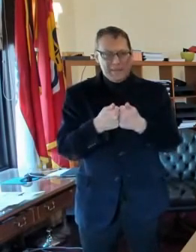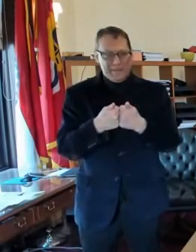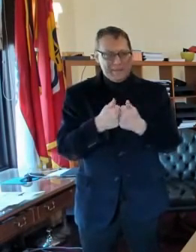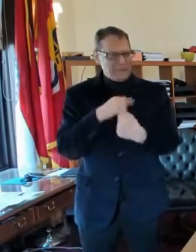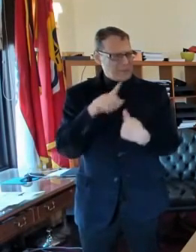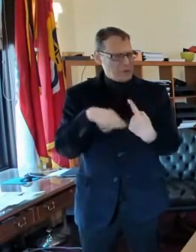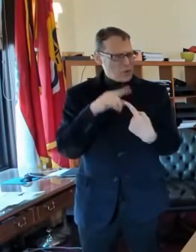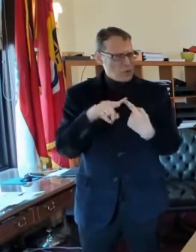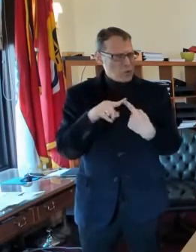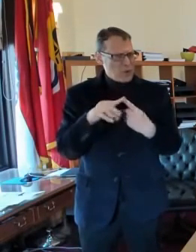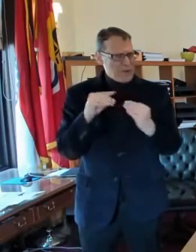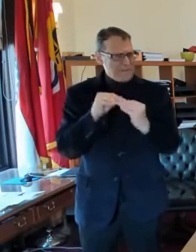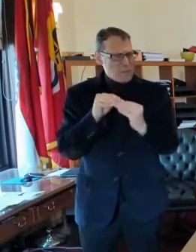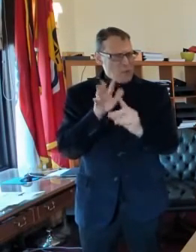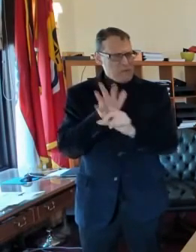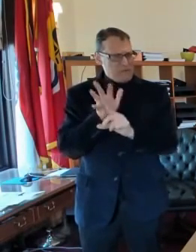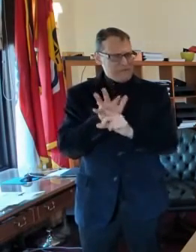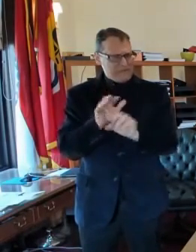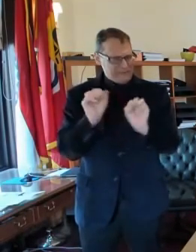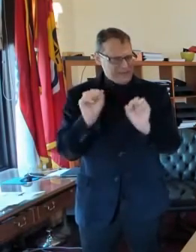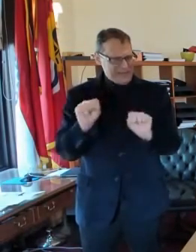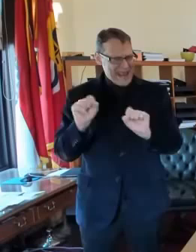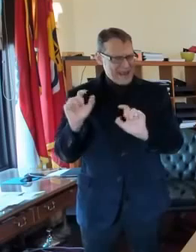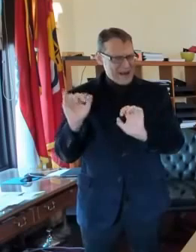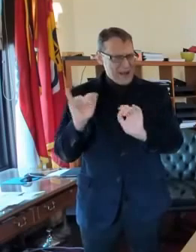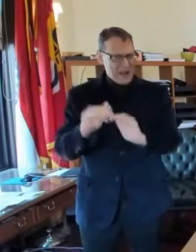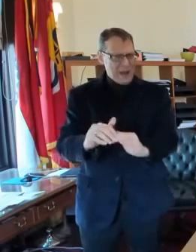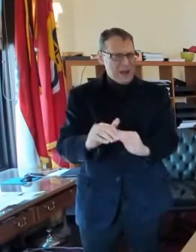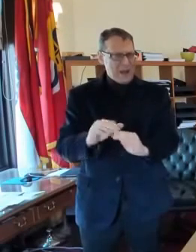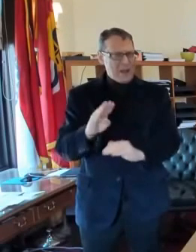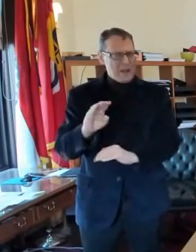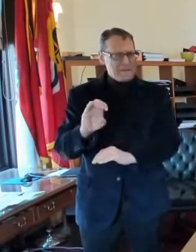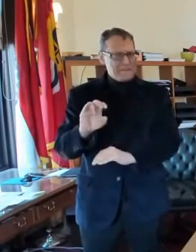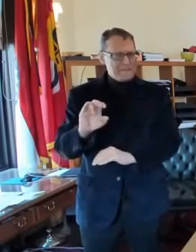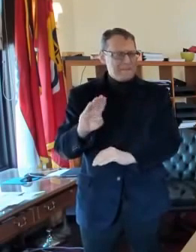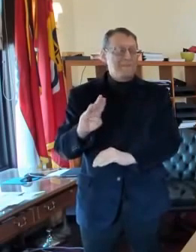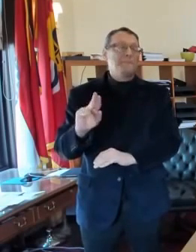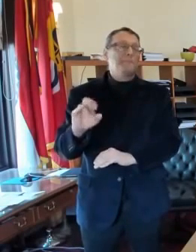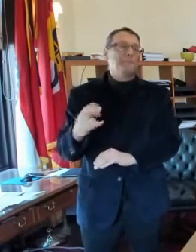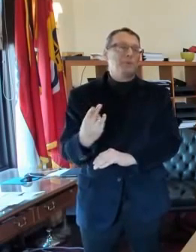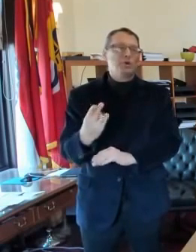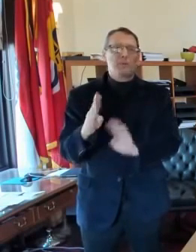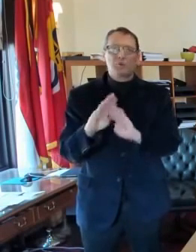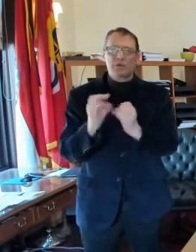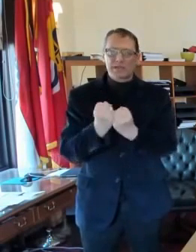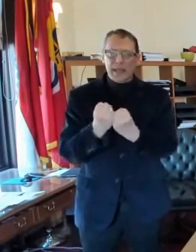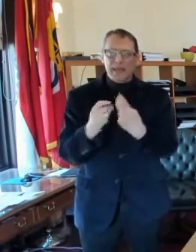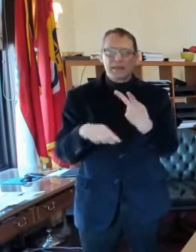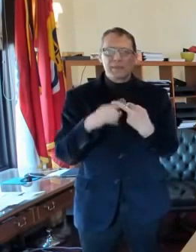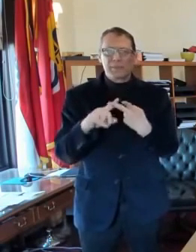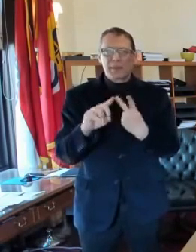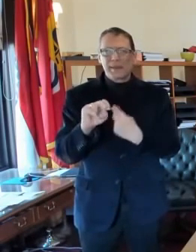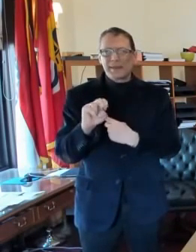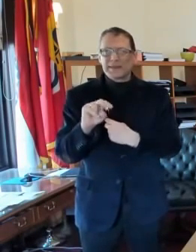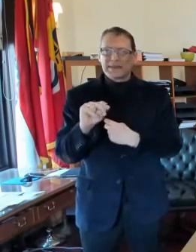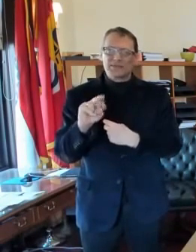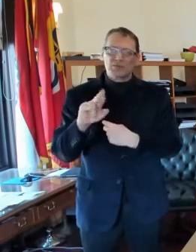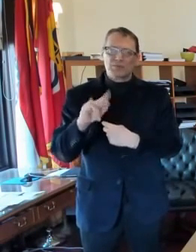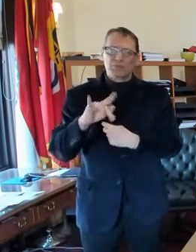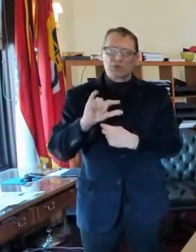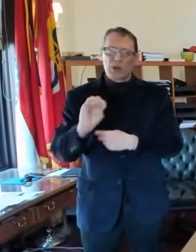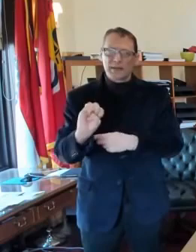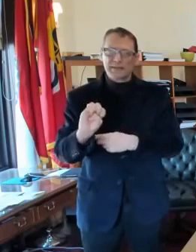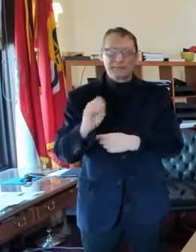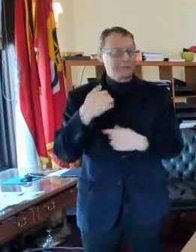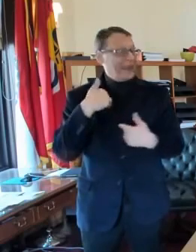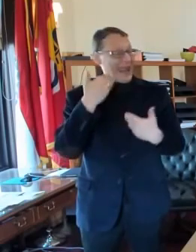when more fans will be allowed to go back to Busch Stadium and Enterprise Center? We don't know right now, Michelle. You know, that's kind of why